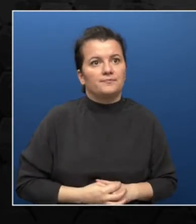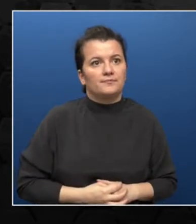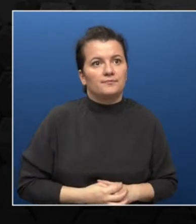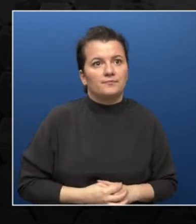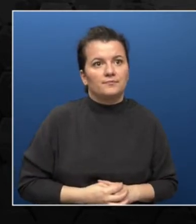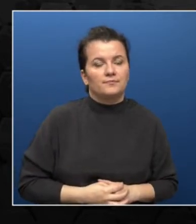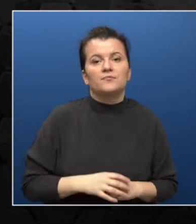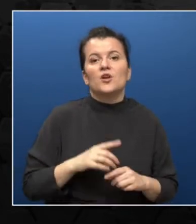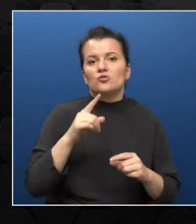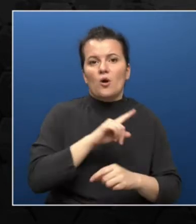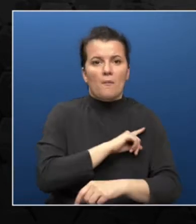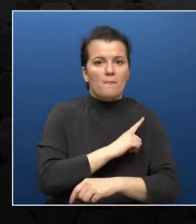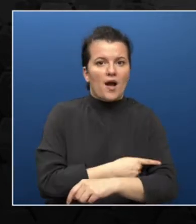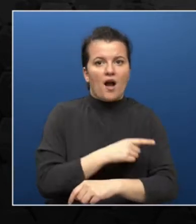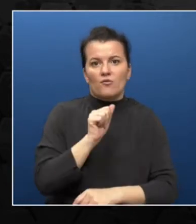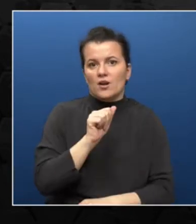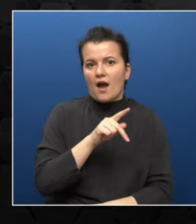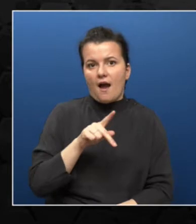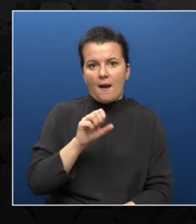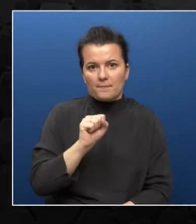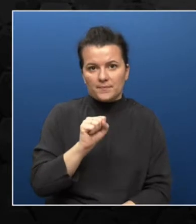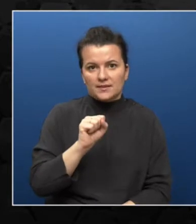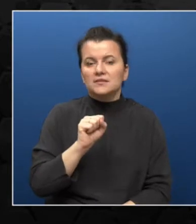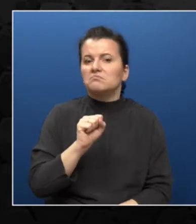Apps is as simple as use